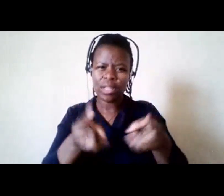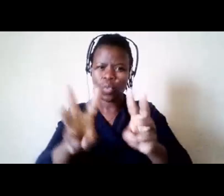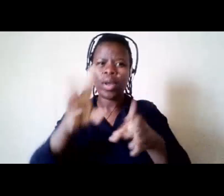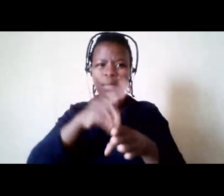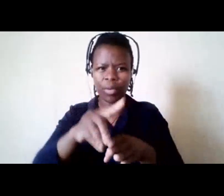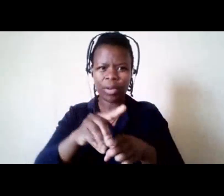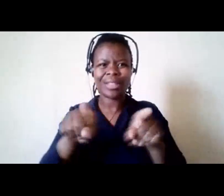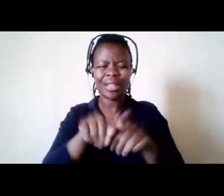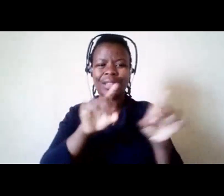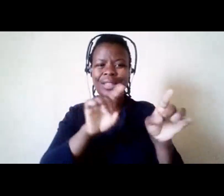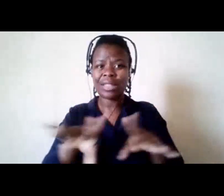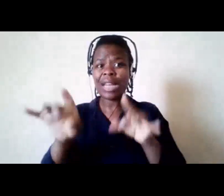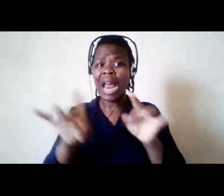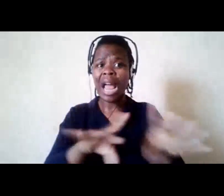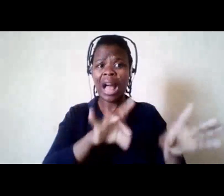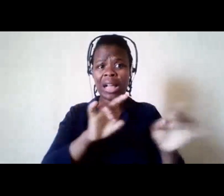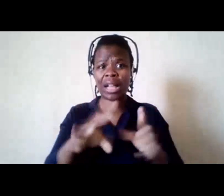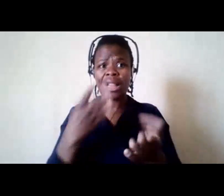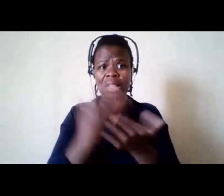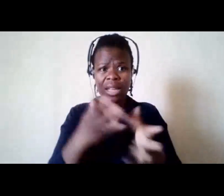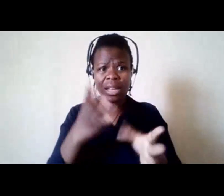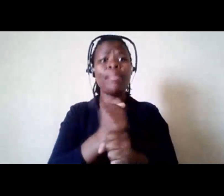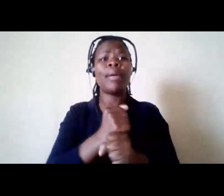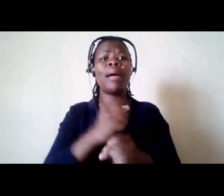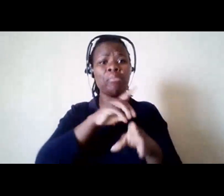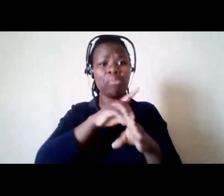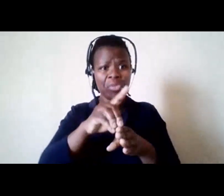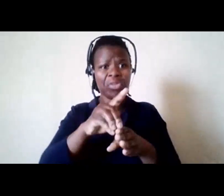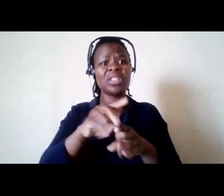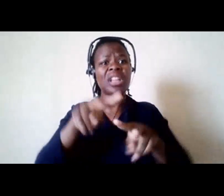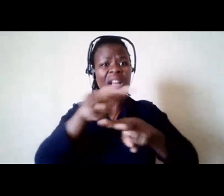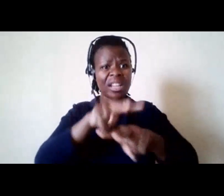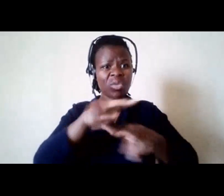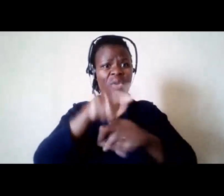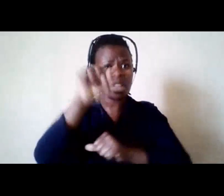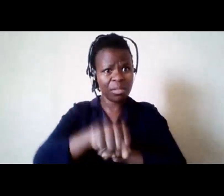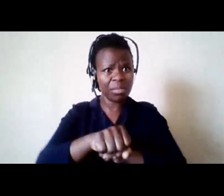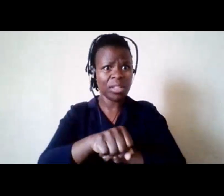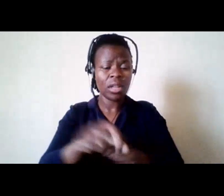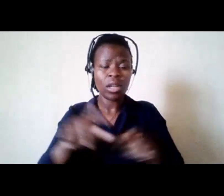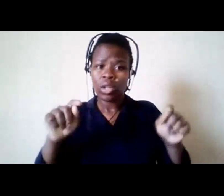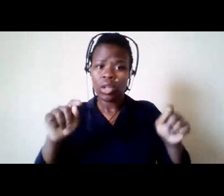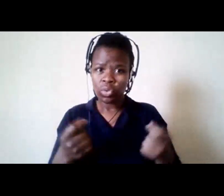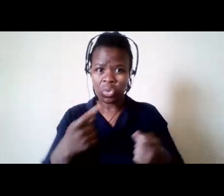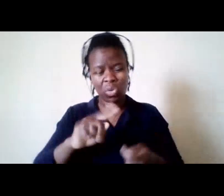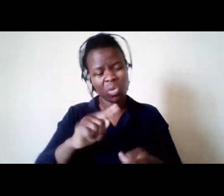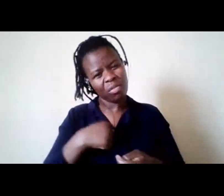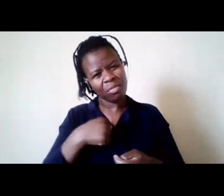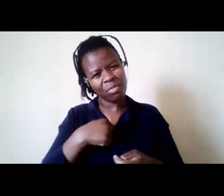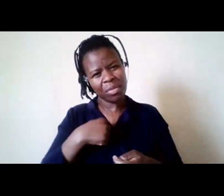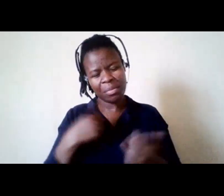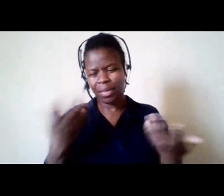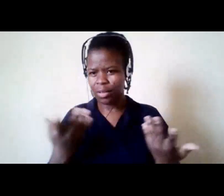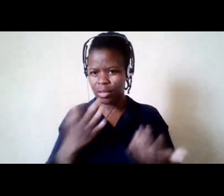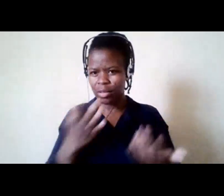get these professionals recognized, So, and for me, sorry, Pearl